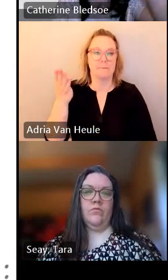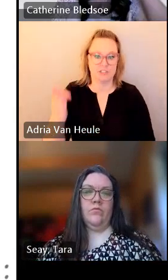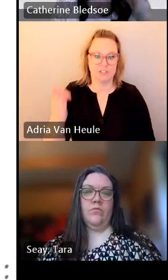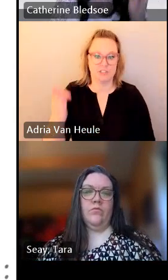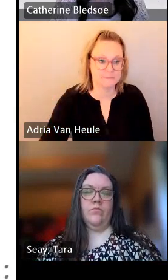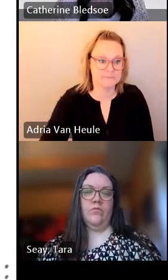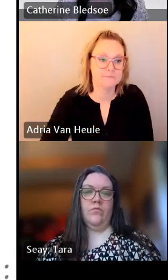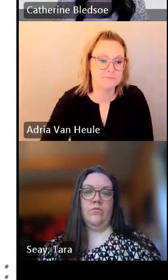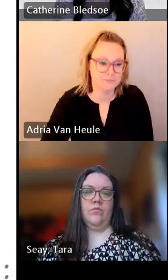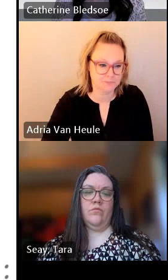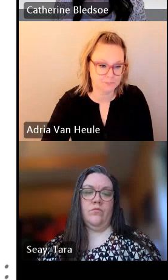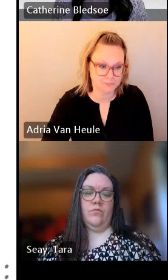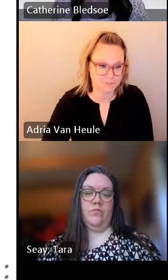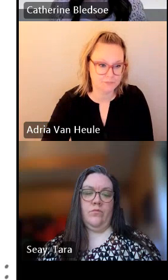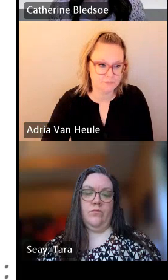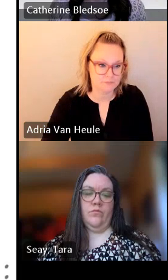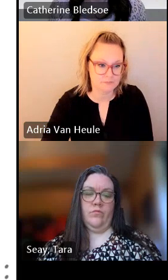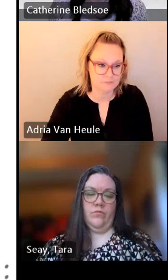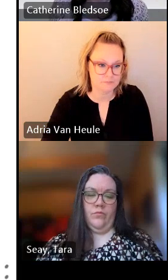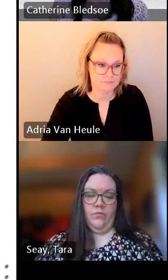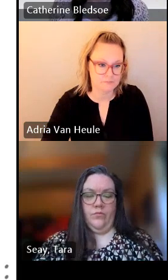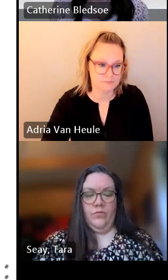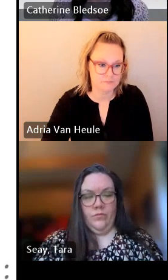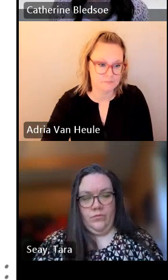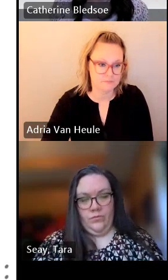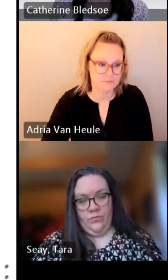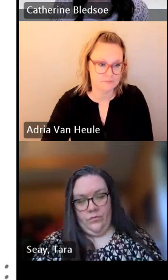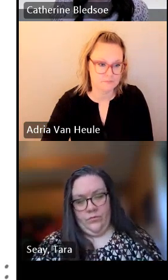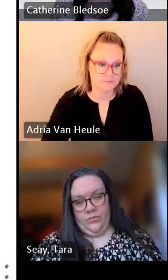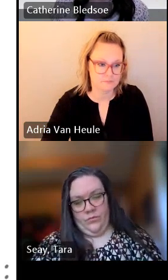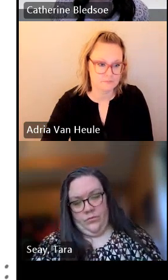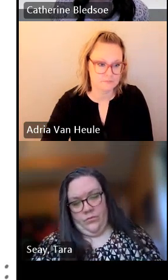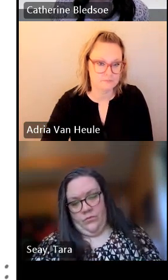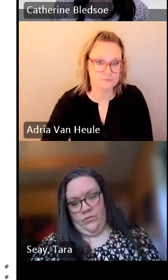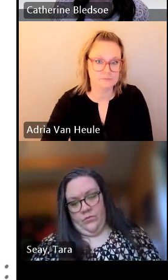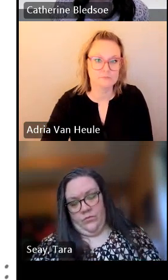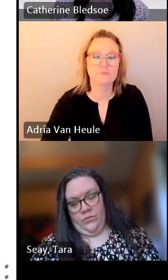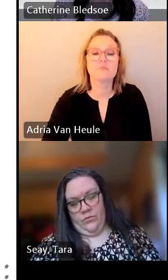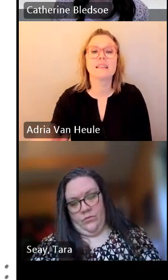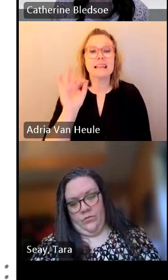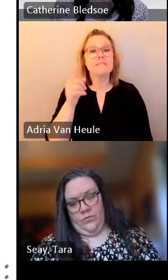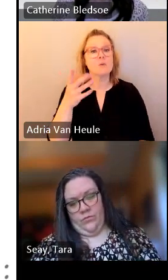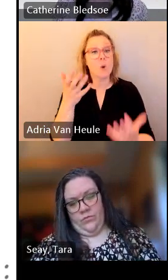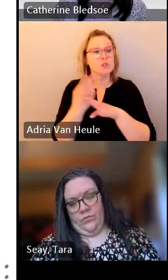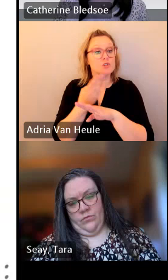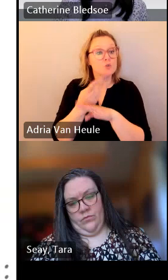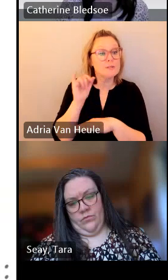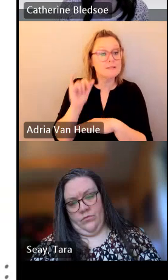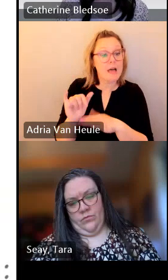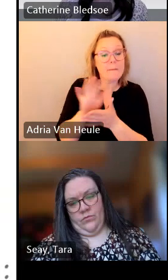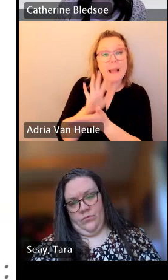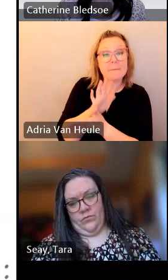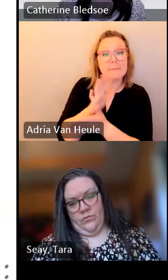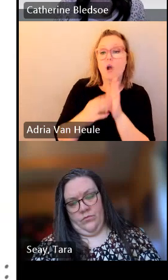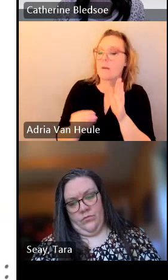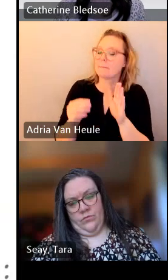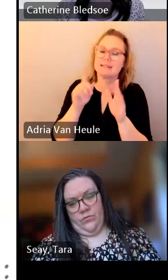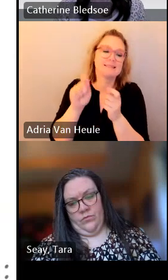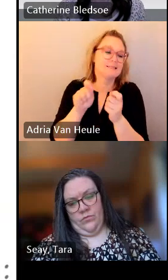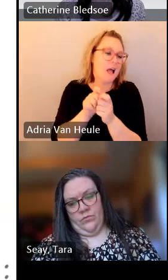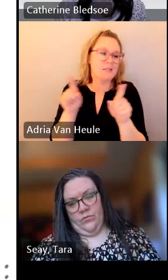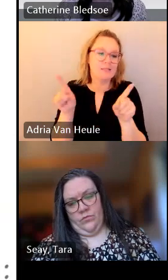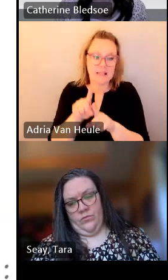If you would like to use that paper copy, again, you are welcome to do that. You would have the information on the paper copy. It's the exact same questions. So